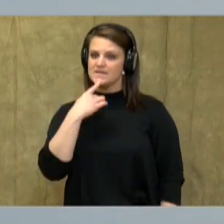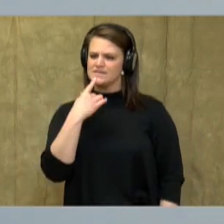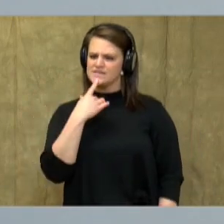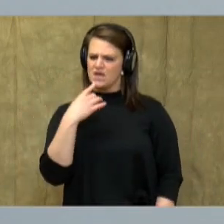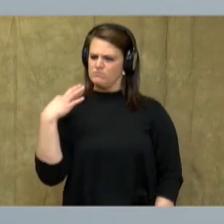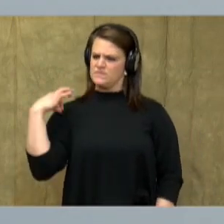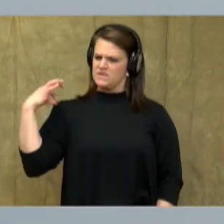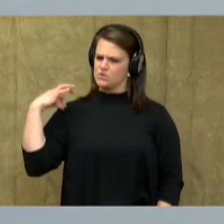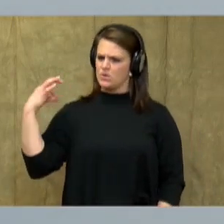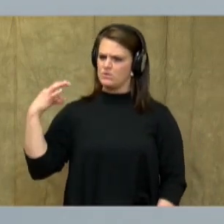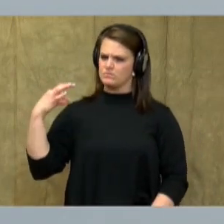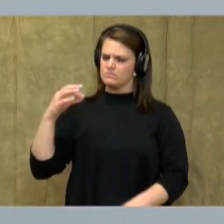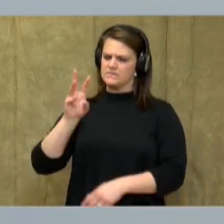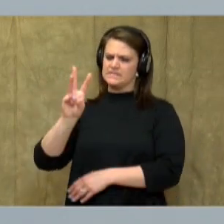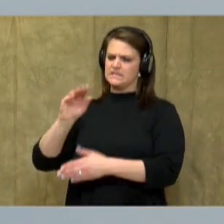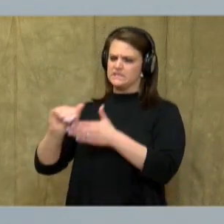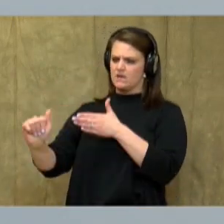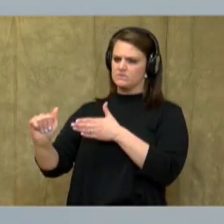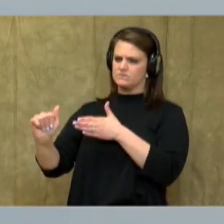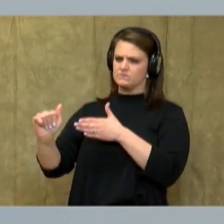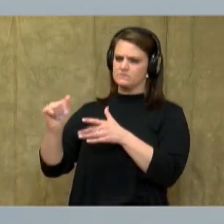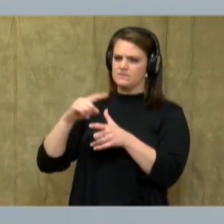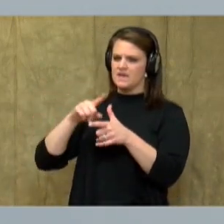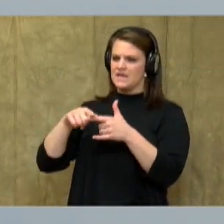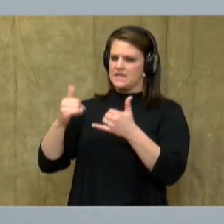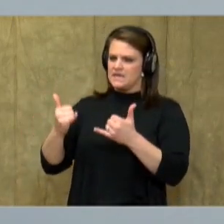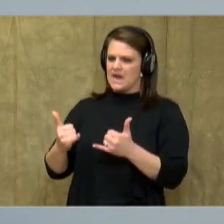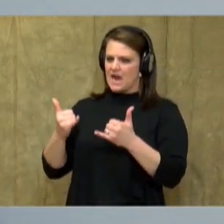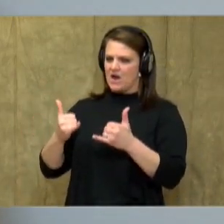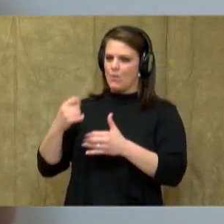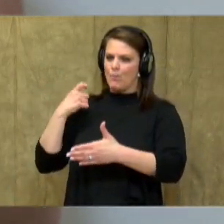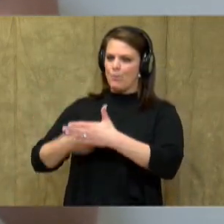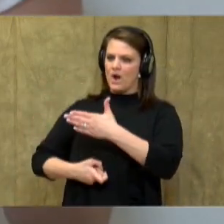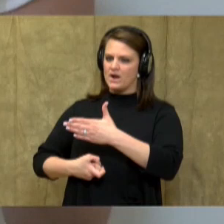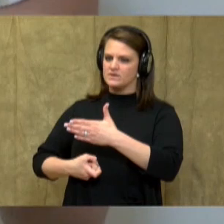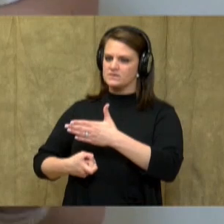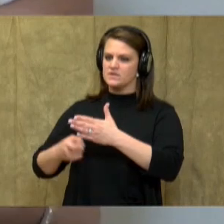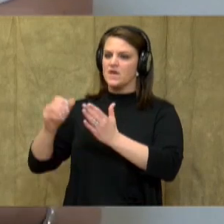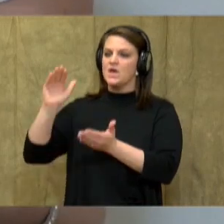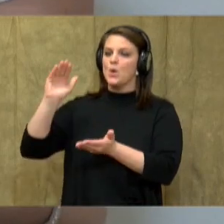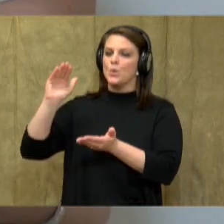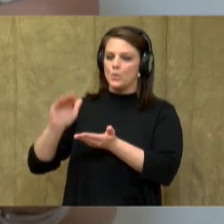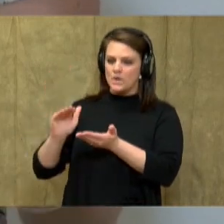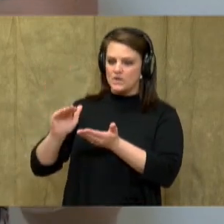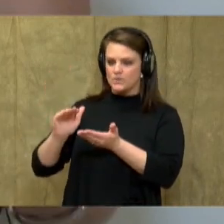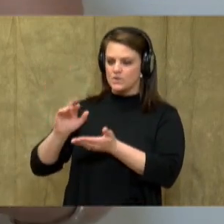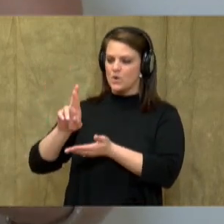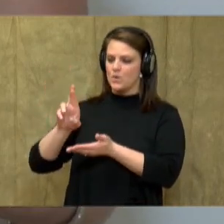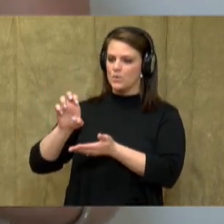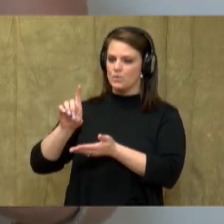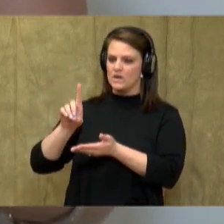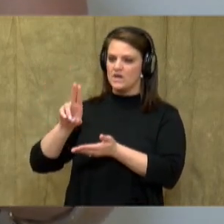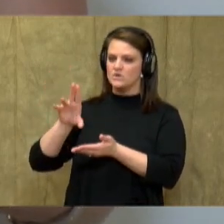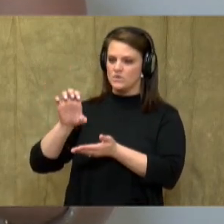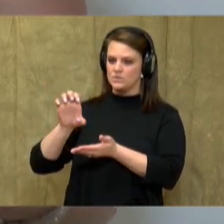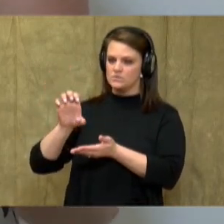this t-shirt right here was $6 and now the price is reduced to $4.